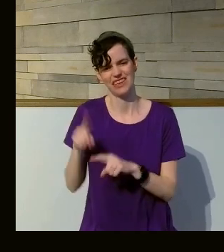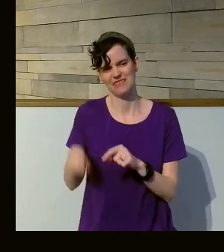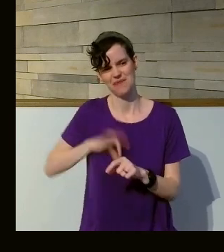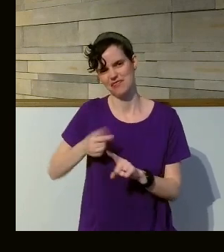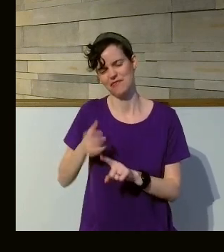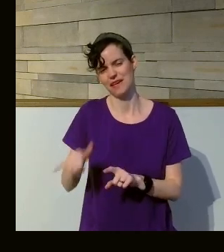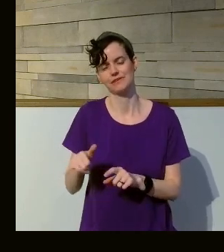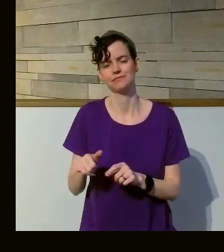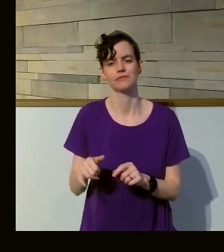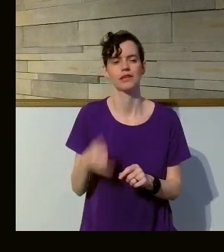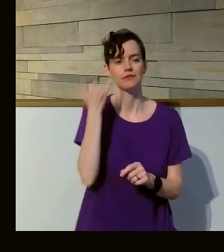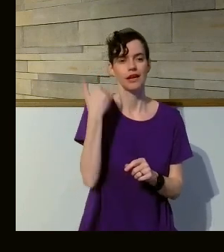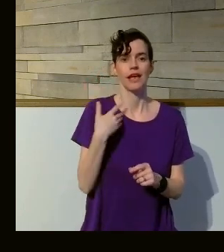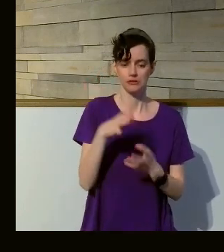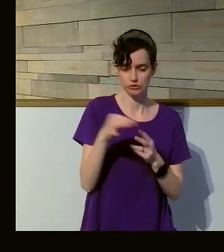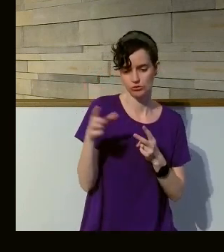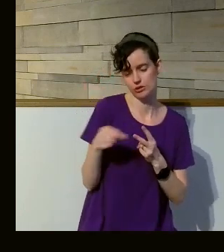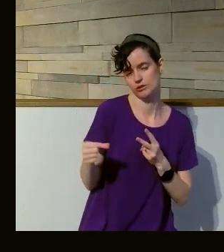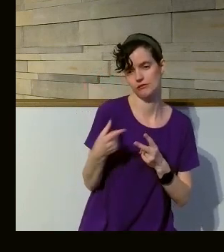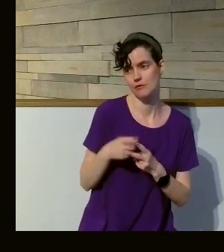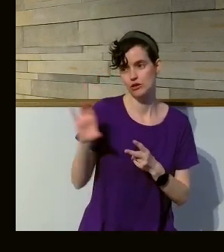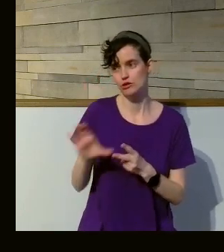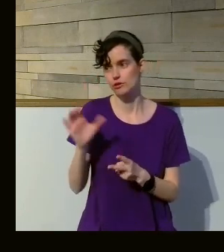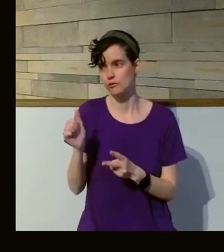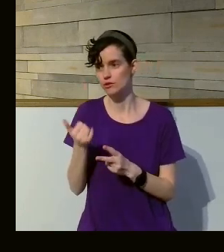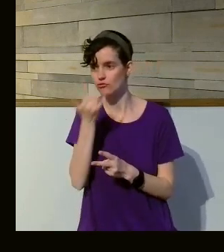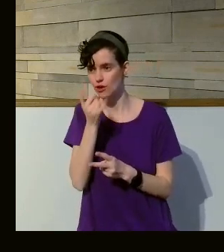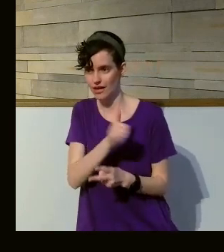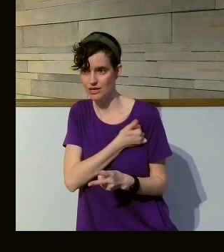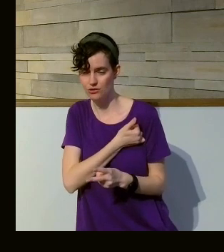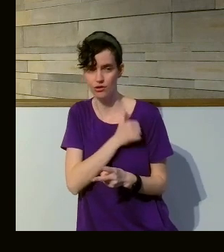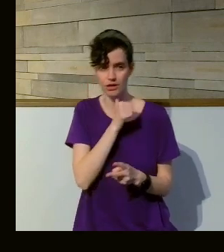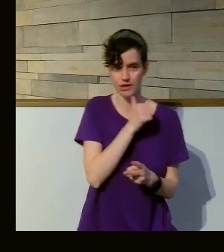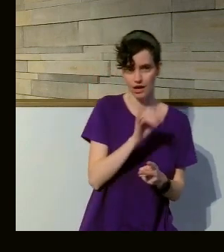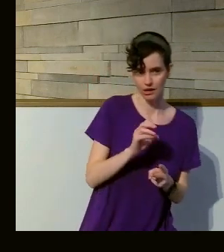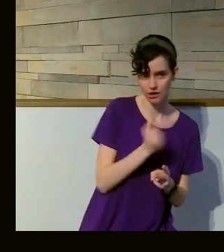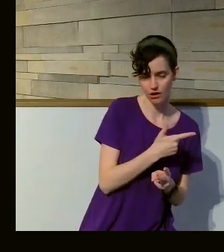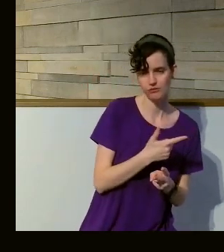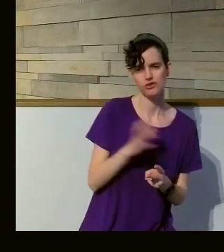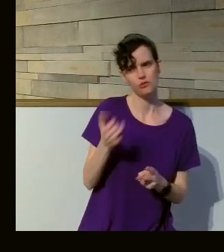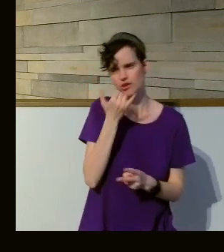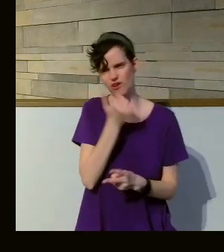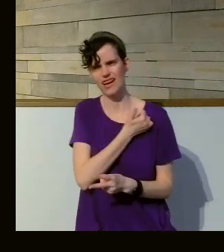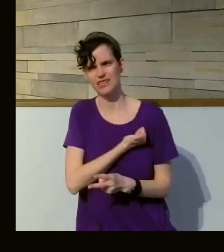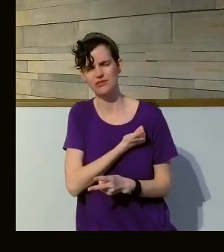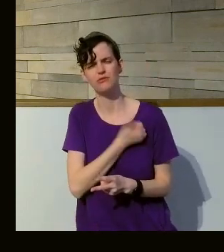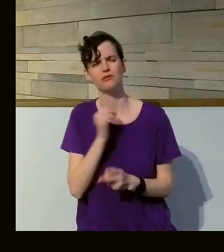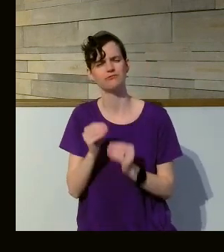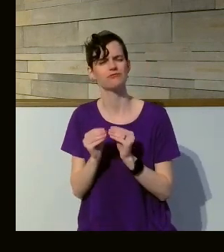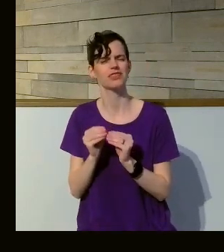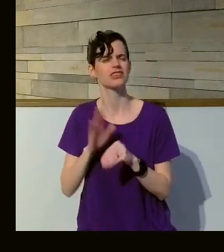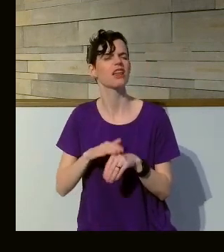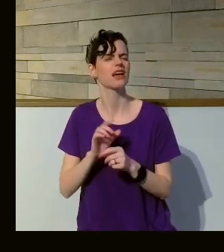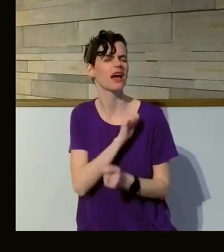that. Now, if I had my choice, you know, between you doing it with the wrong attitude or not doing it at all, do it with the wrong attitude, and we'll work on the attitude, all